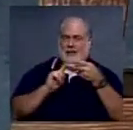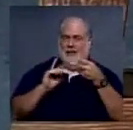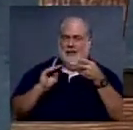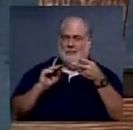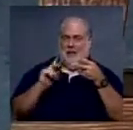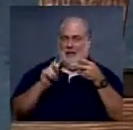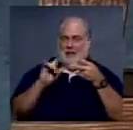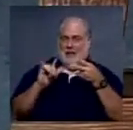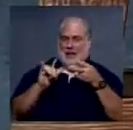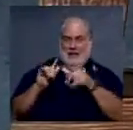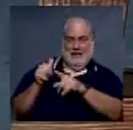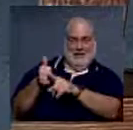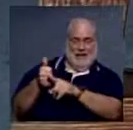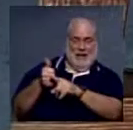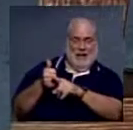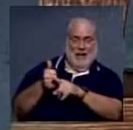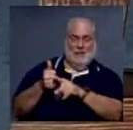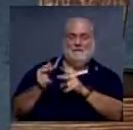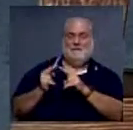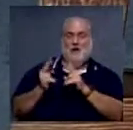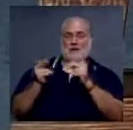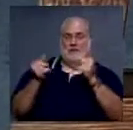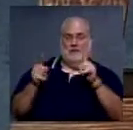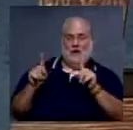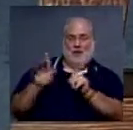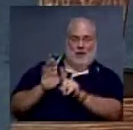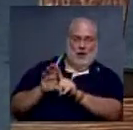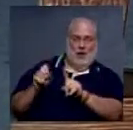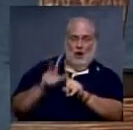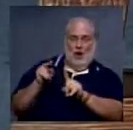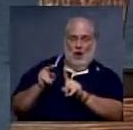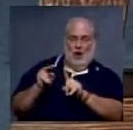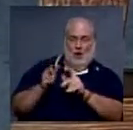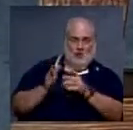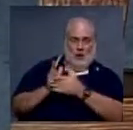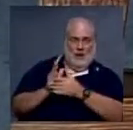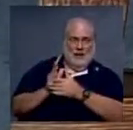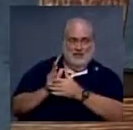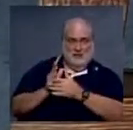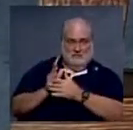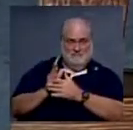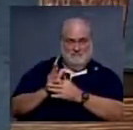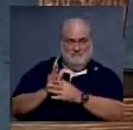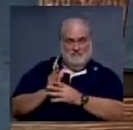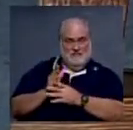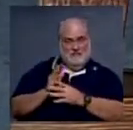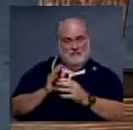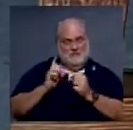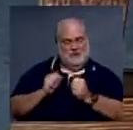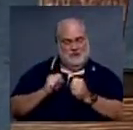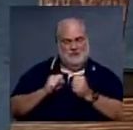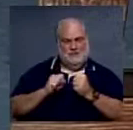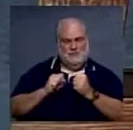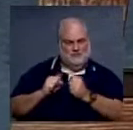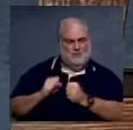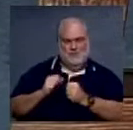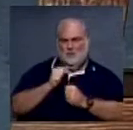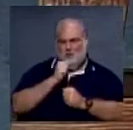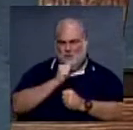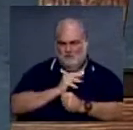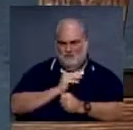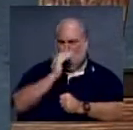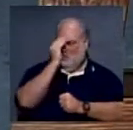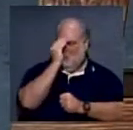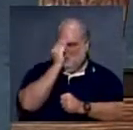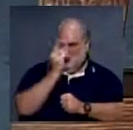who also is so successful in her own right. She's a tiger. She knows what to